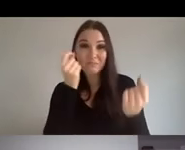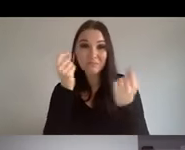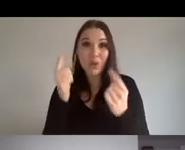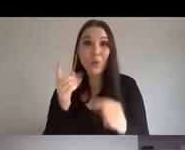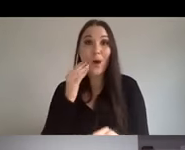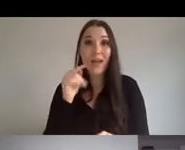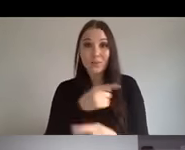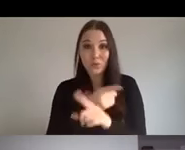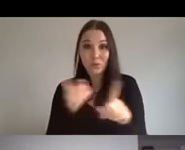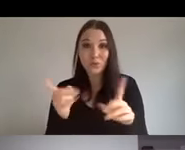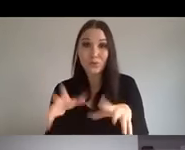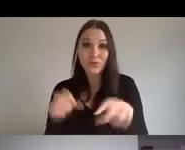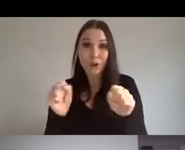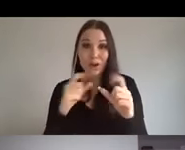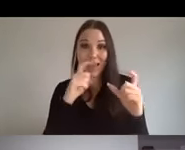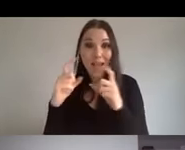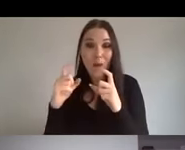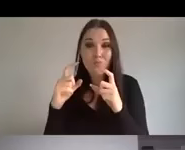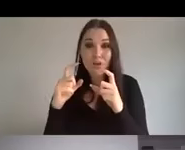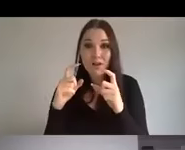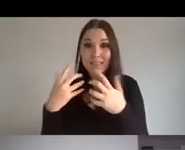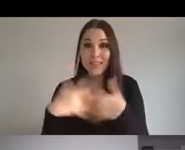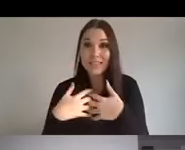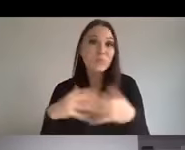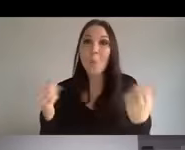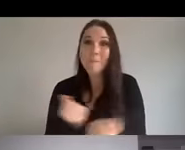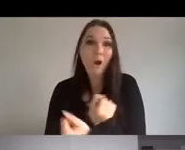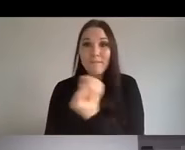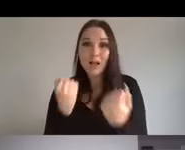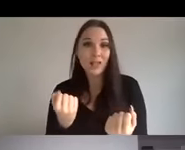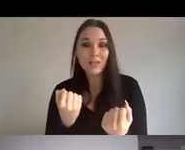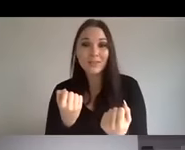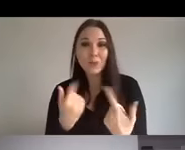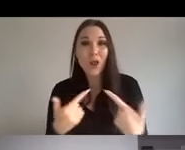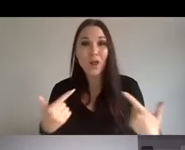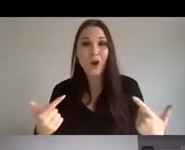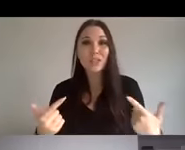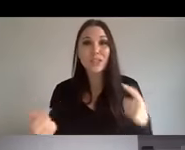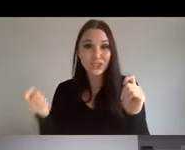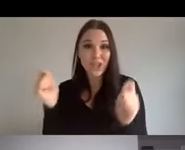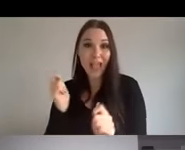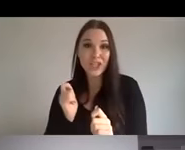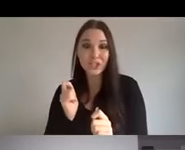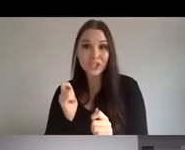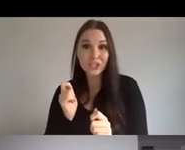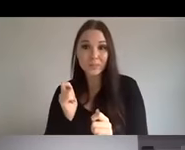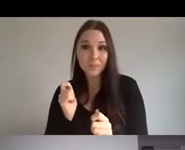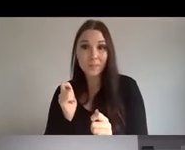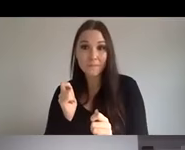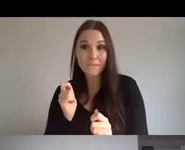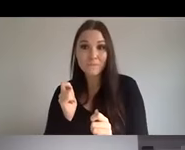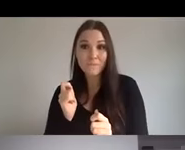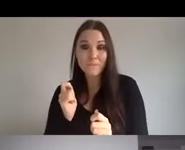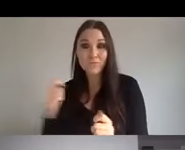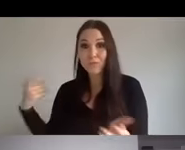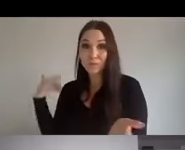the camera systems, they weren't as powerful, the GPUs weren't as powerful. So a lot of it has actually changed in the space of time that you've been